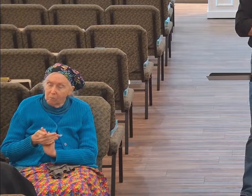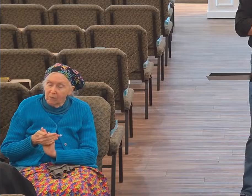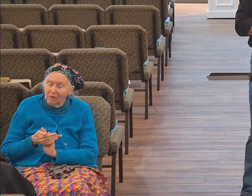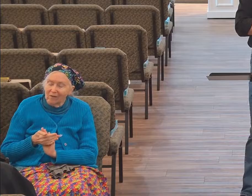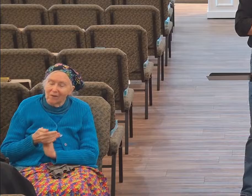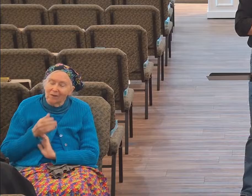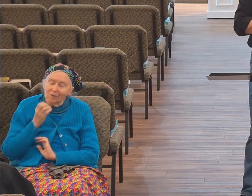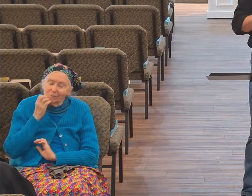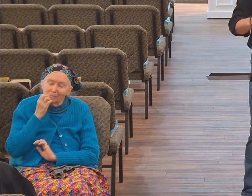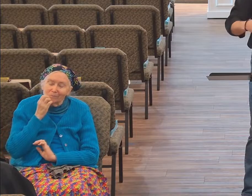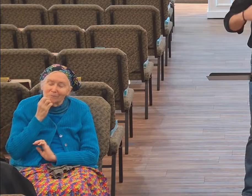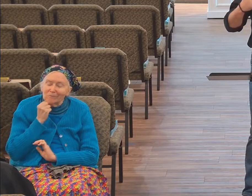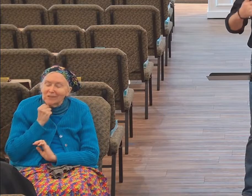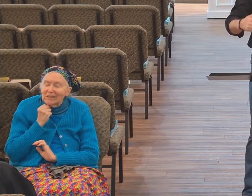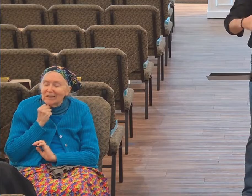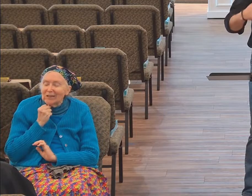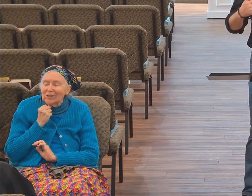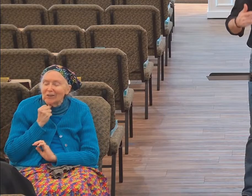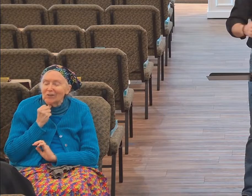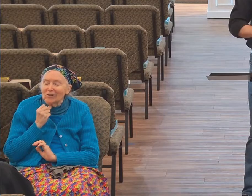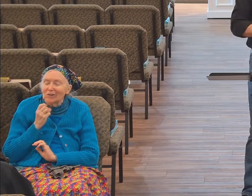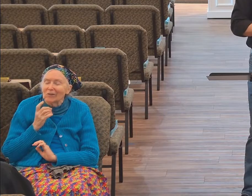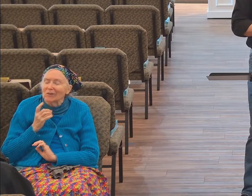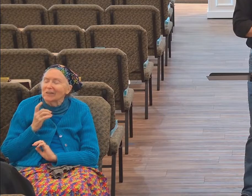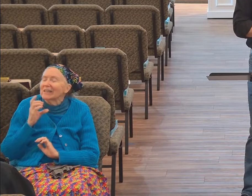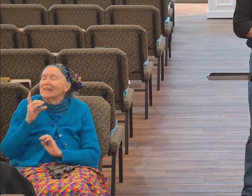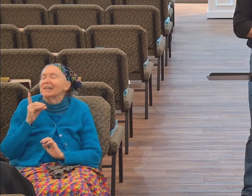dear to us. Do you see the language that's being used here?